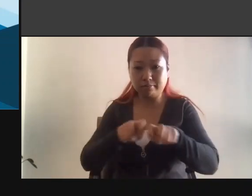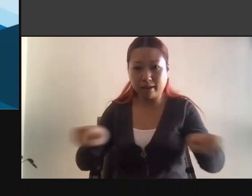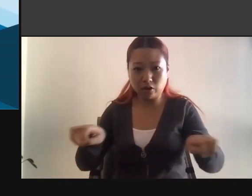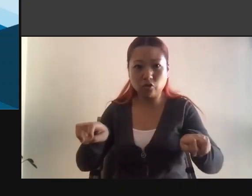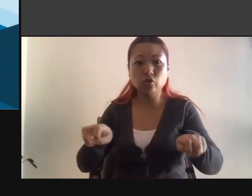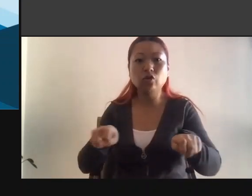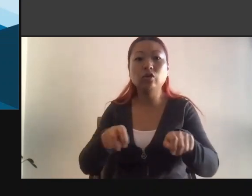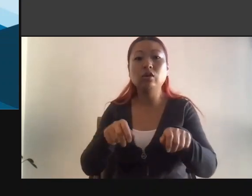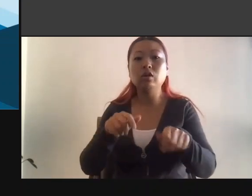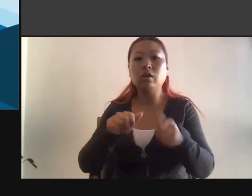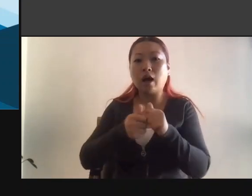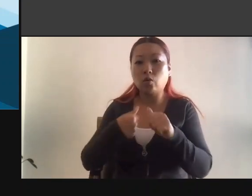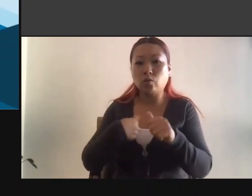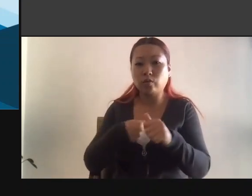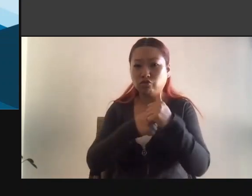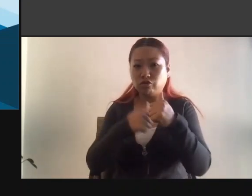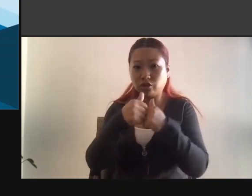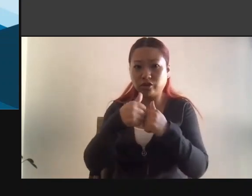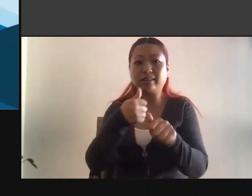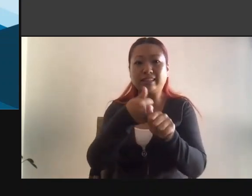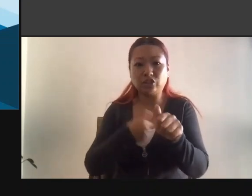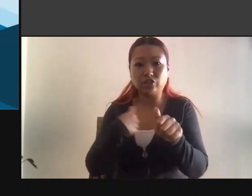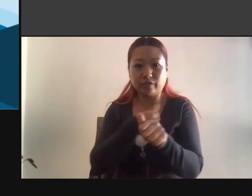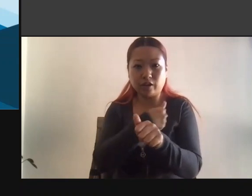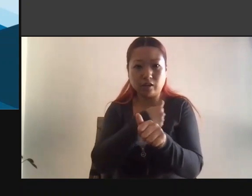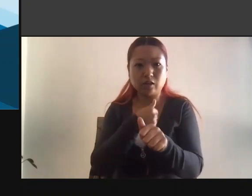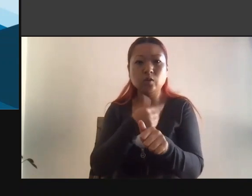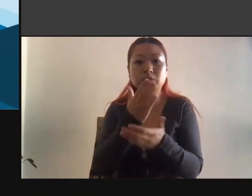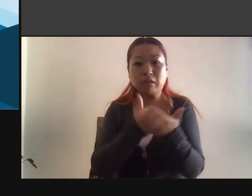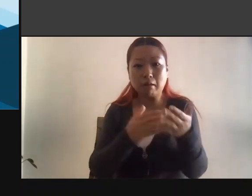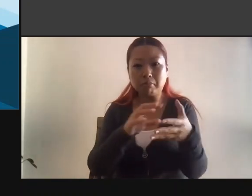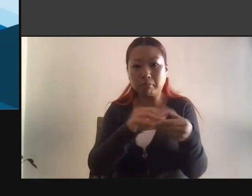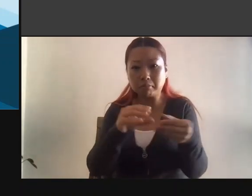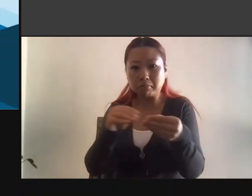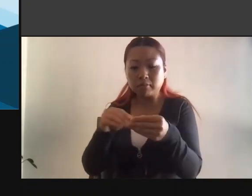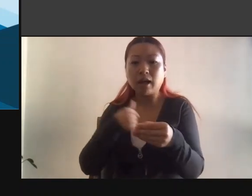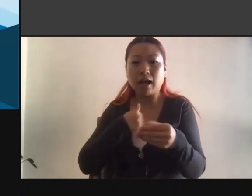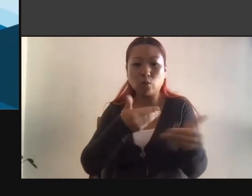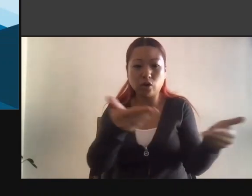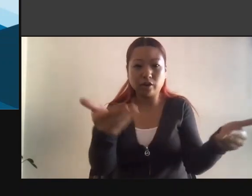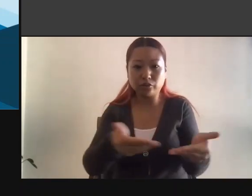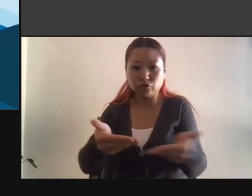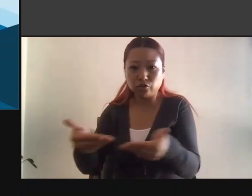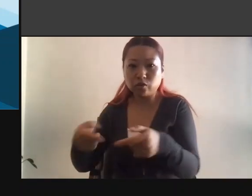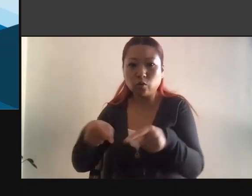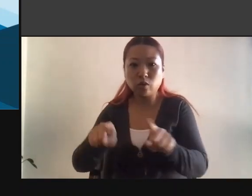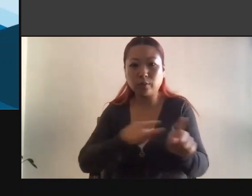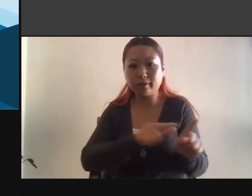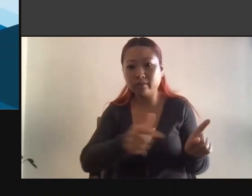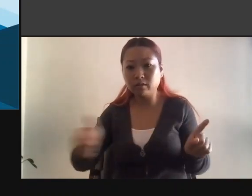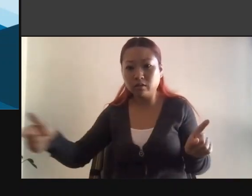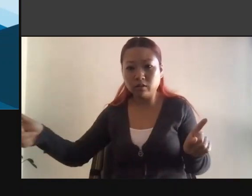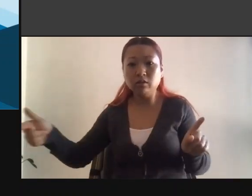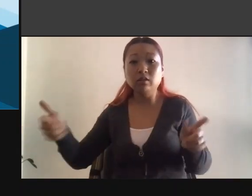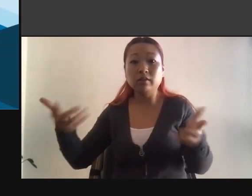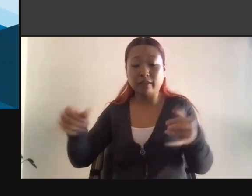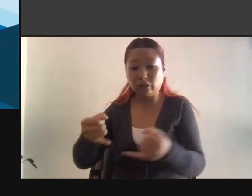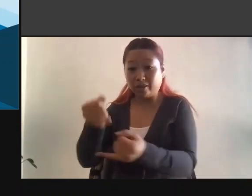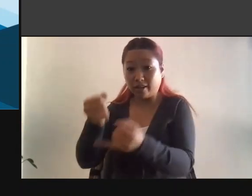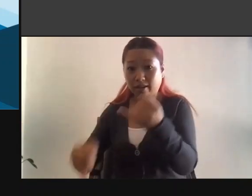way we're going to structure it is each of us is going to make a few remarks. I'll introduce people as they go along, and then we'll have time at the